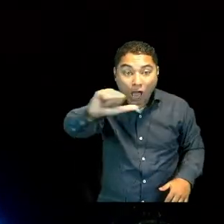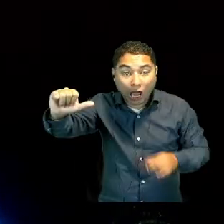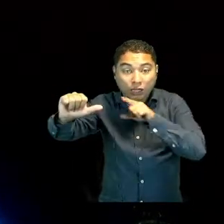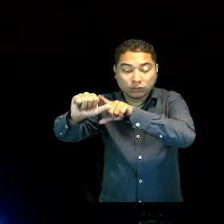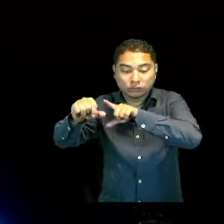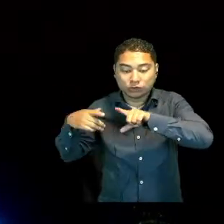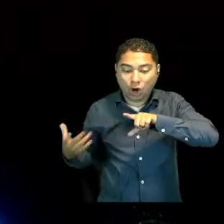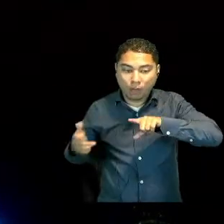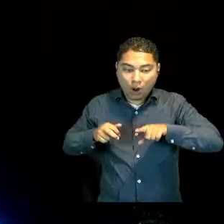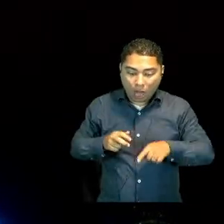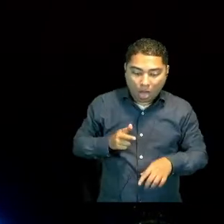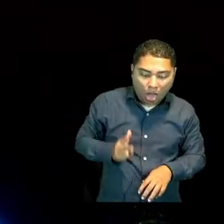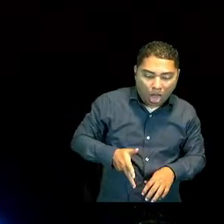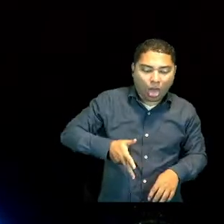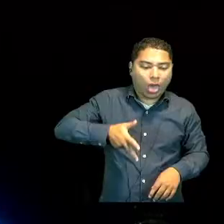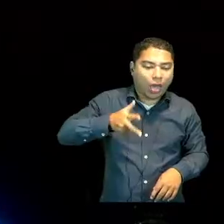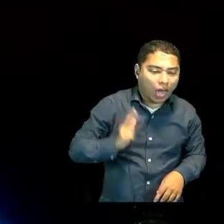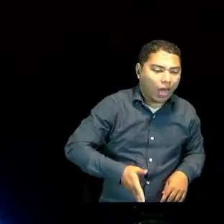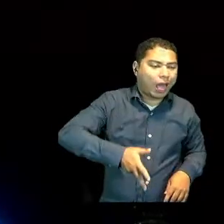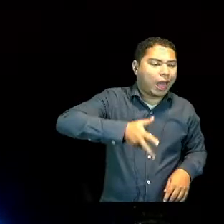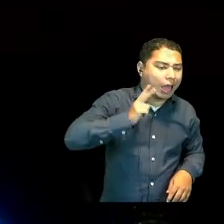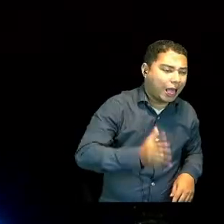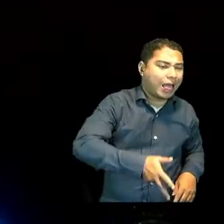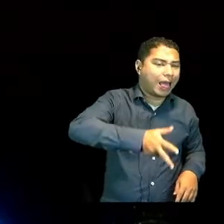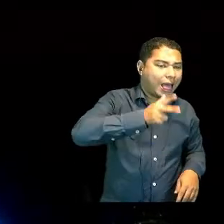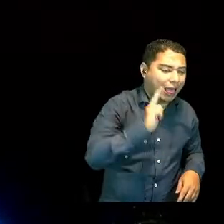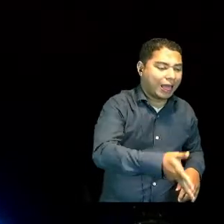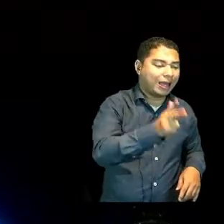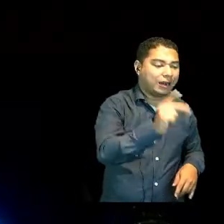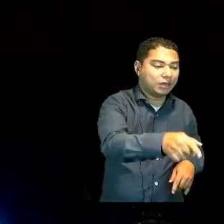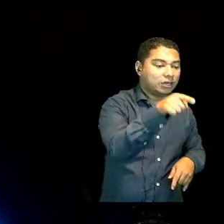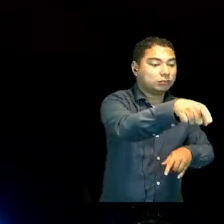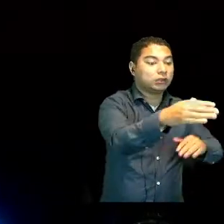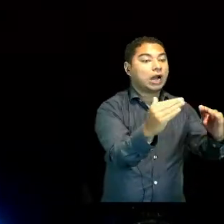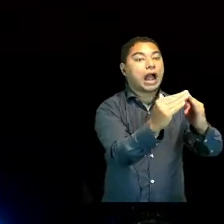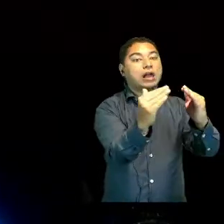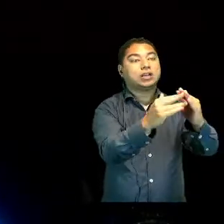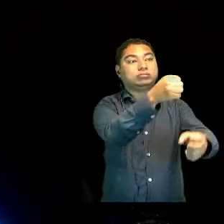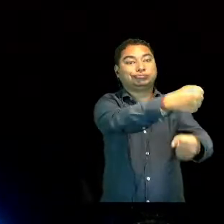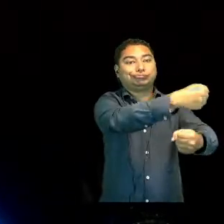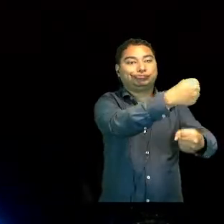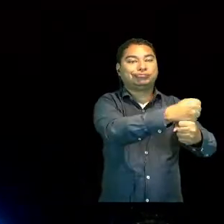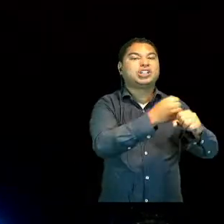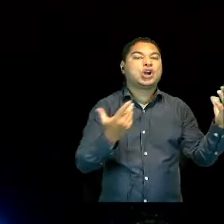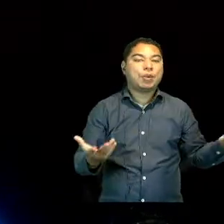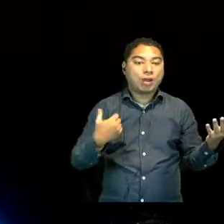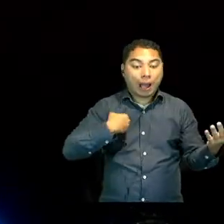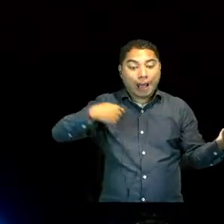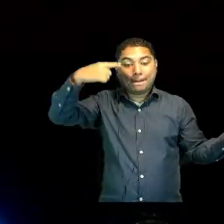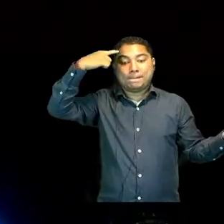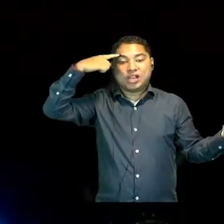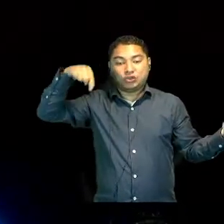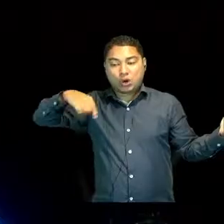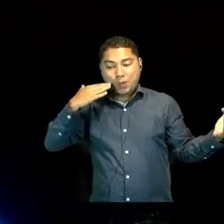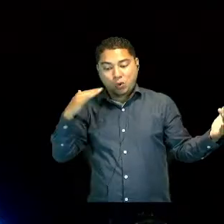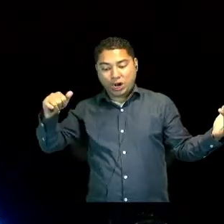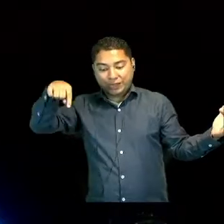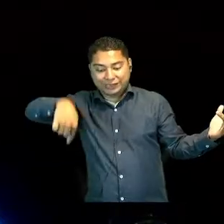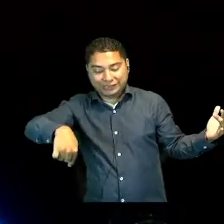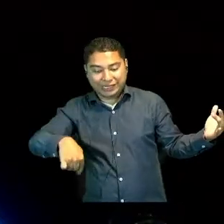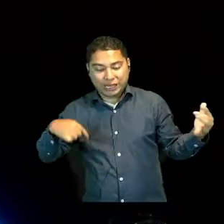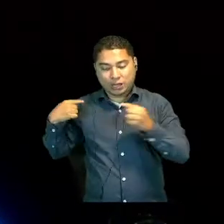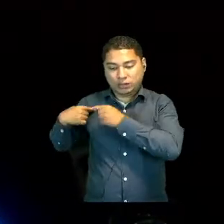in Montgomery, Alabama, I also think about the Afro-Colombian women who marched from Cauca to Bogotá